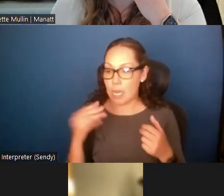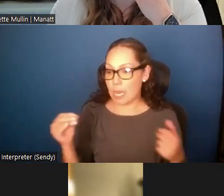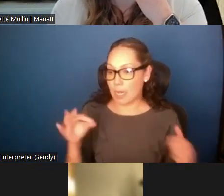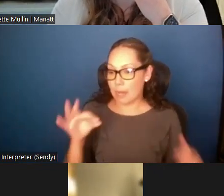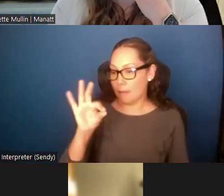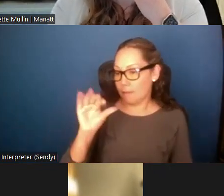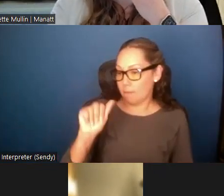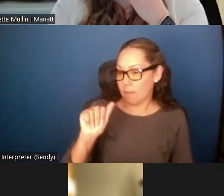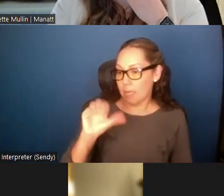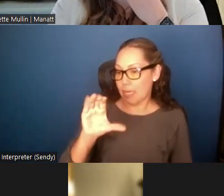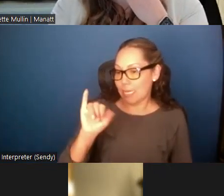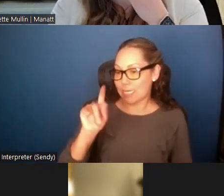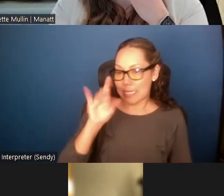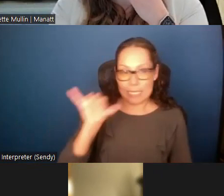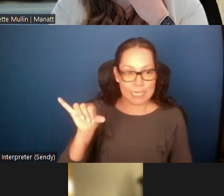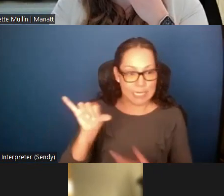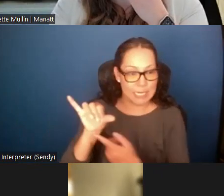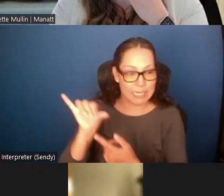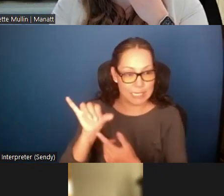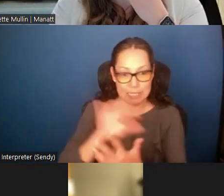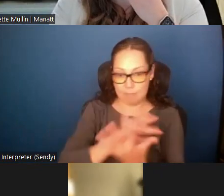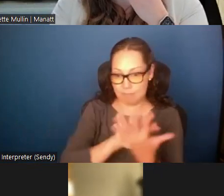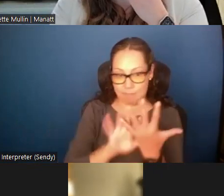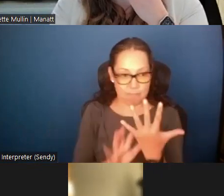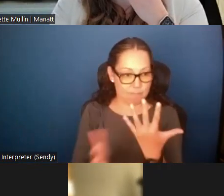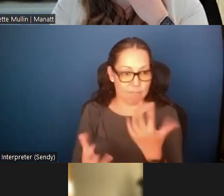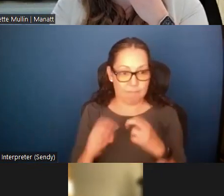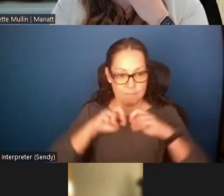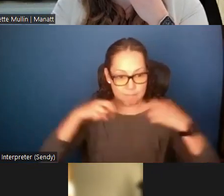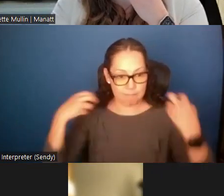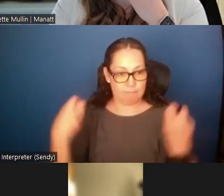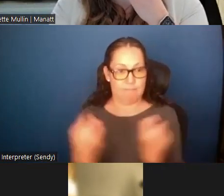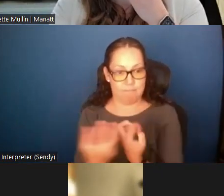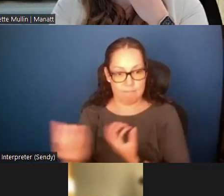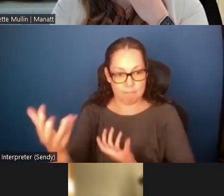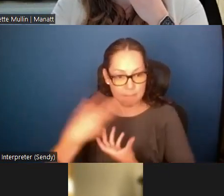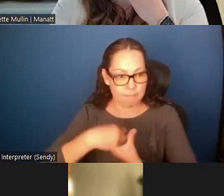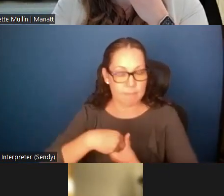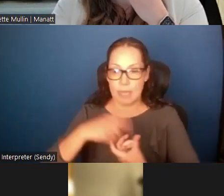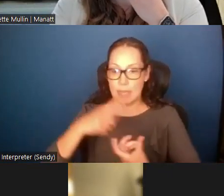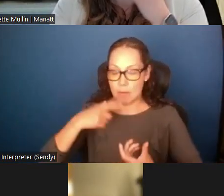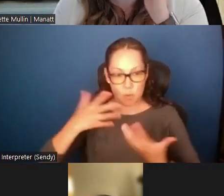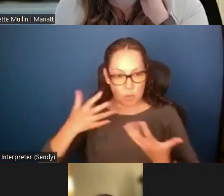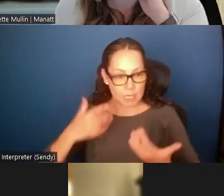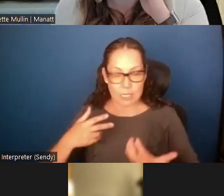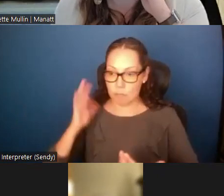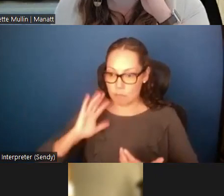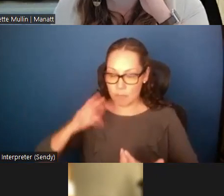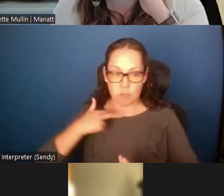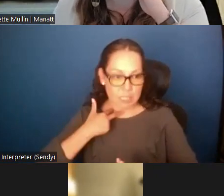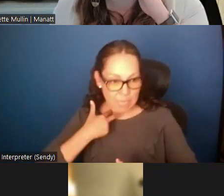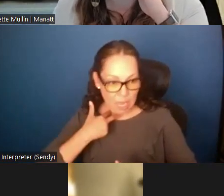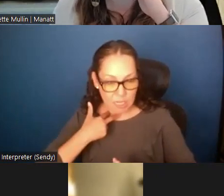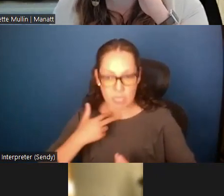because that's where we got stuck, and we want to be able to move this forward and to whatever